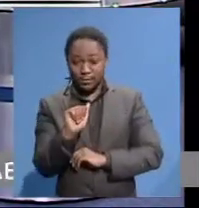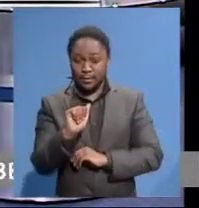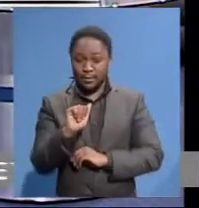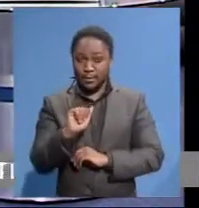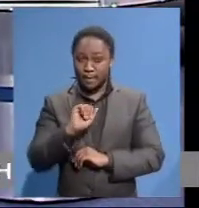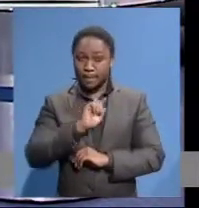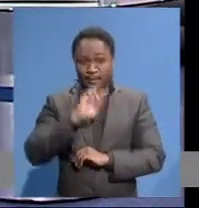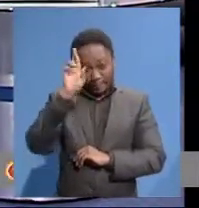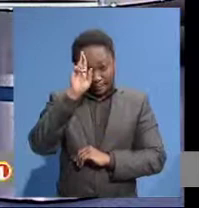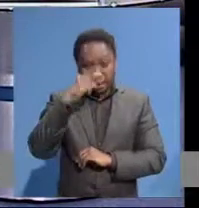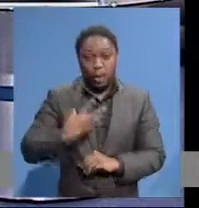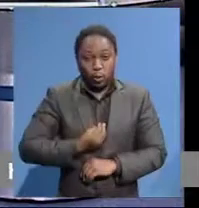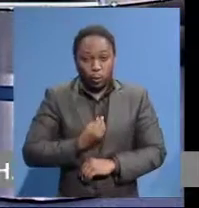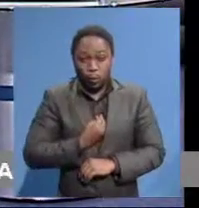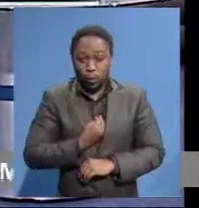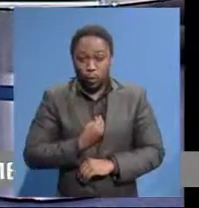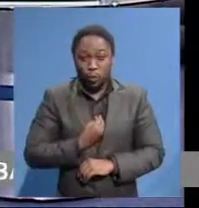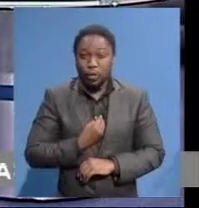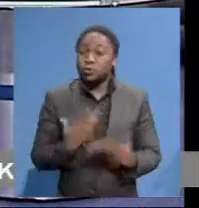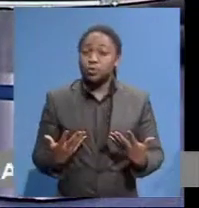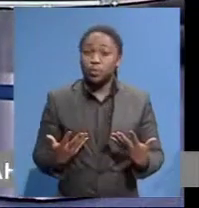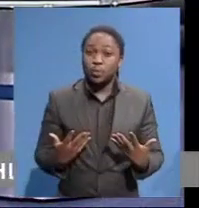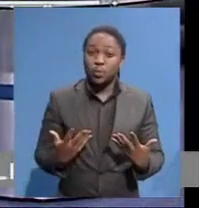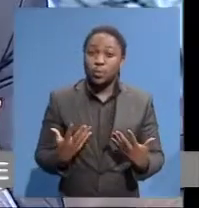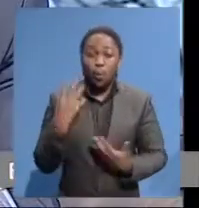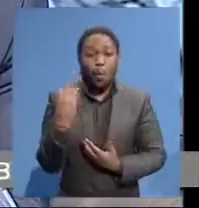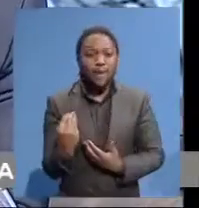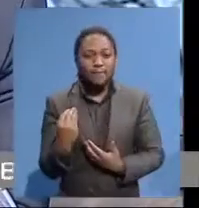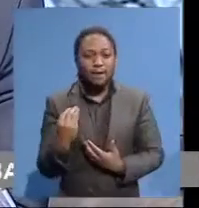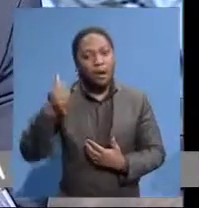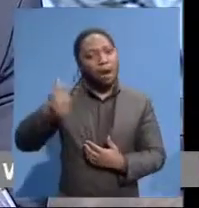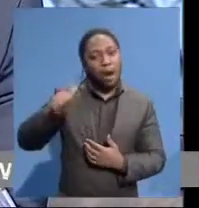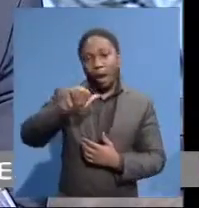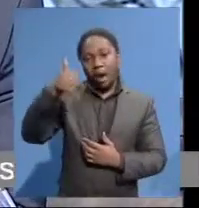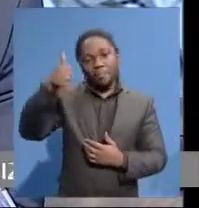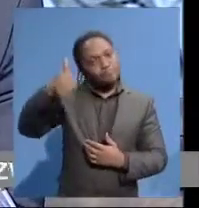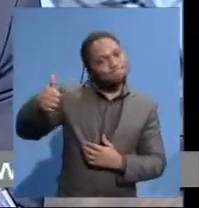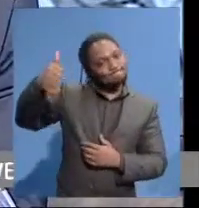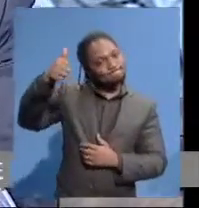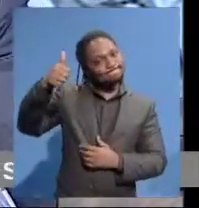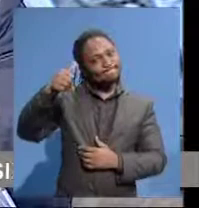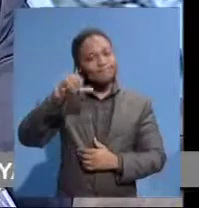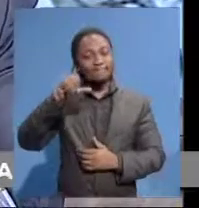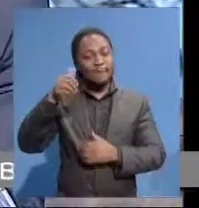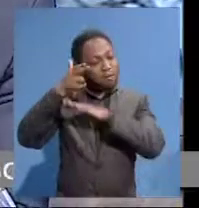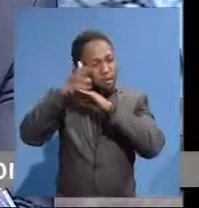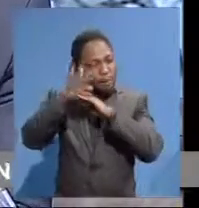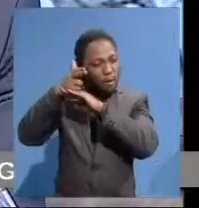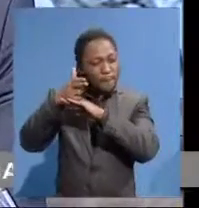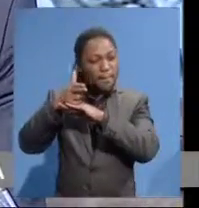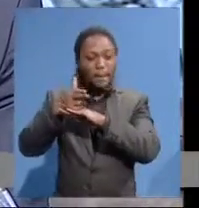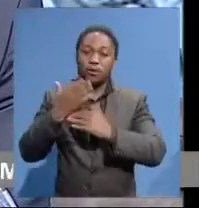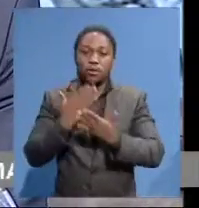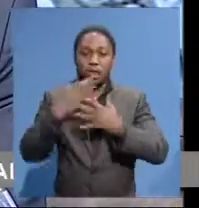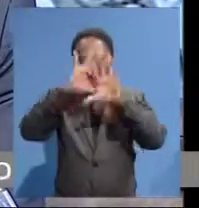at that time I was young, and then we had two senior official camera people who will travel with him around the